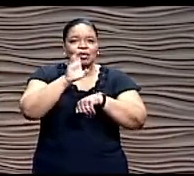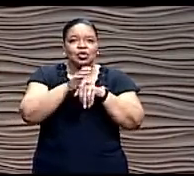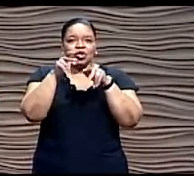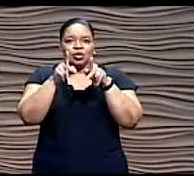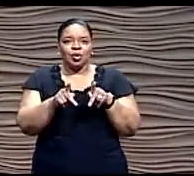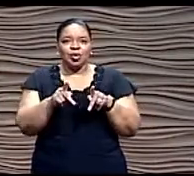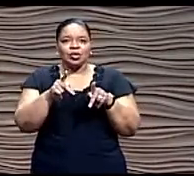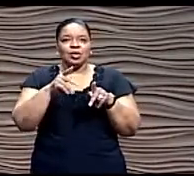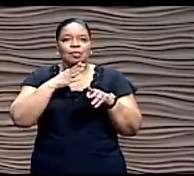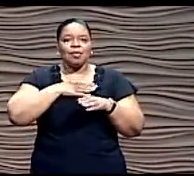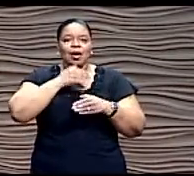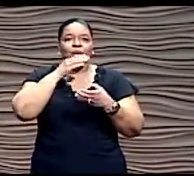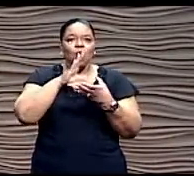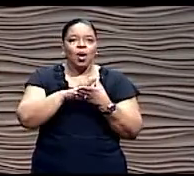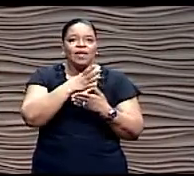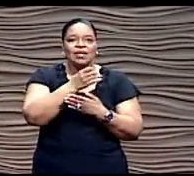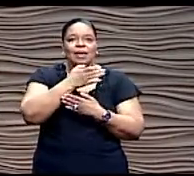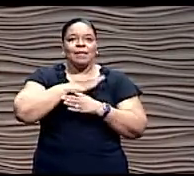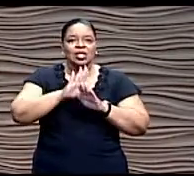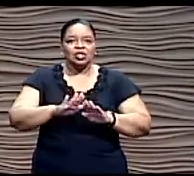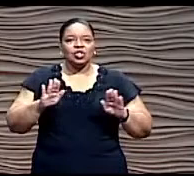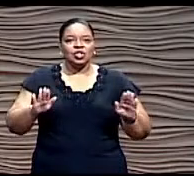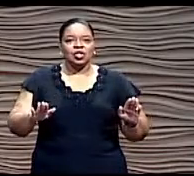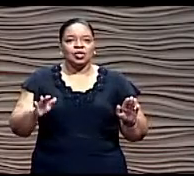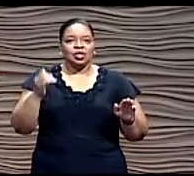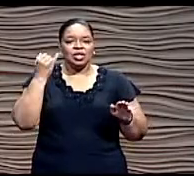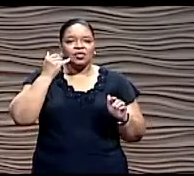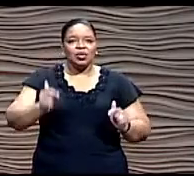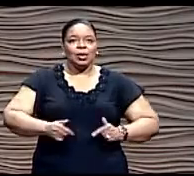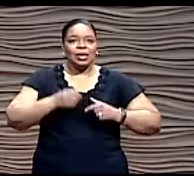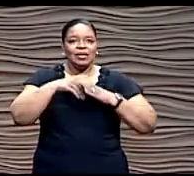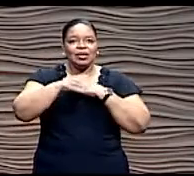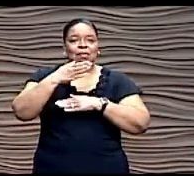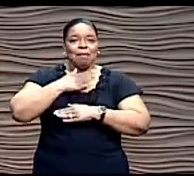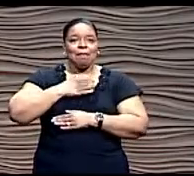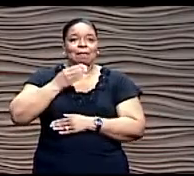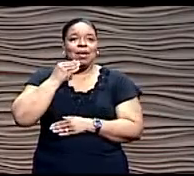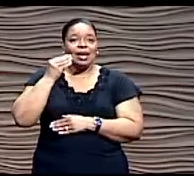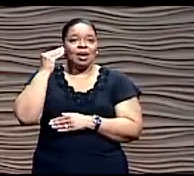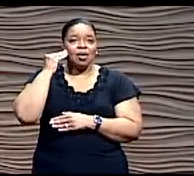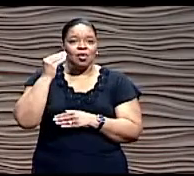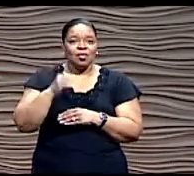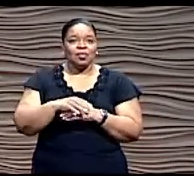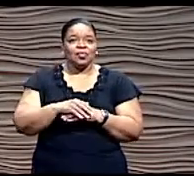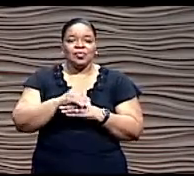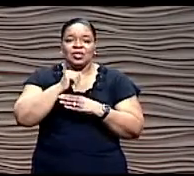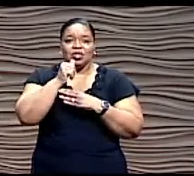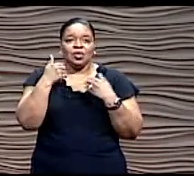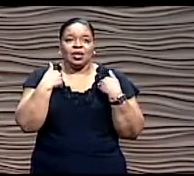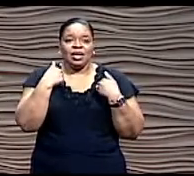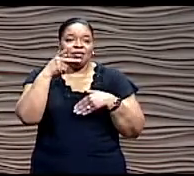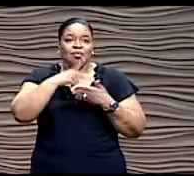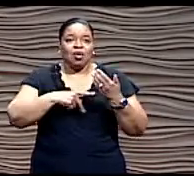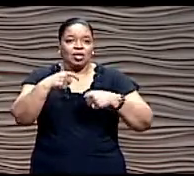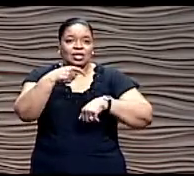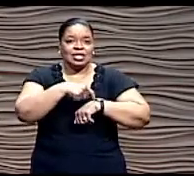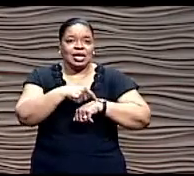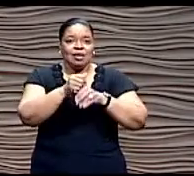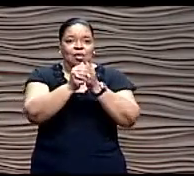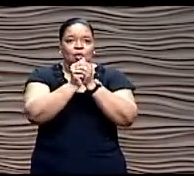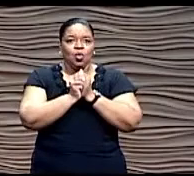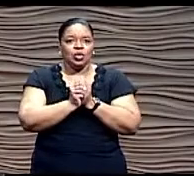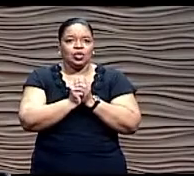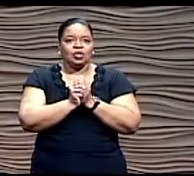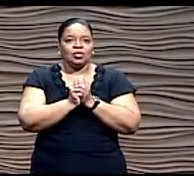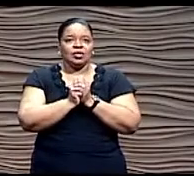my wife and my children, they know, and if you live in my house, that there's no part-time worship,